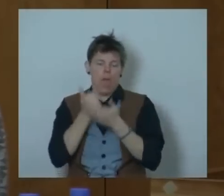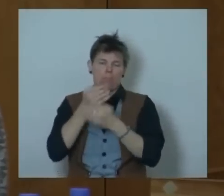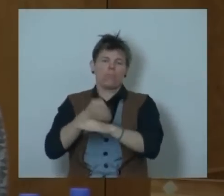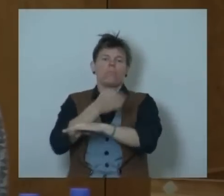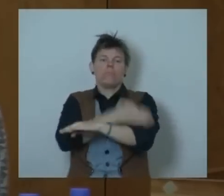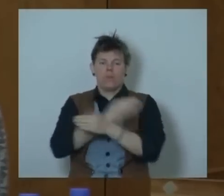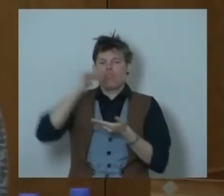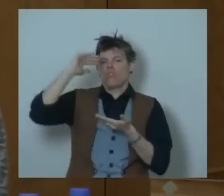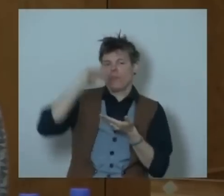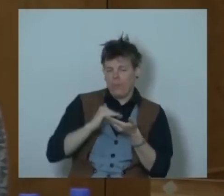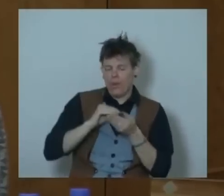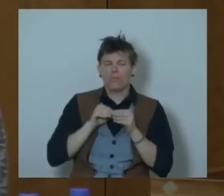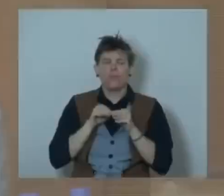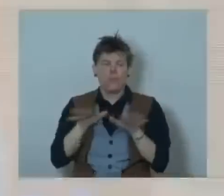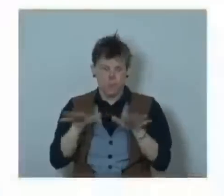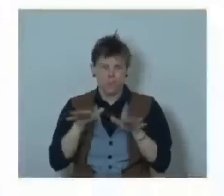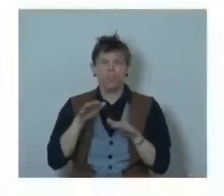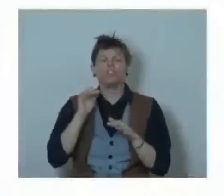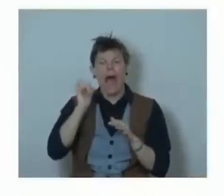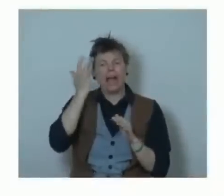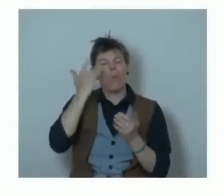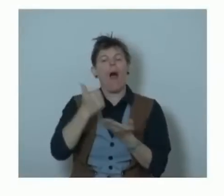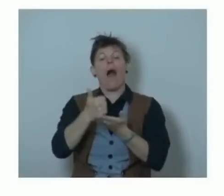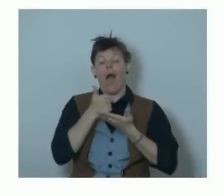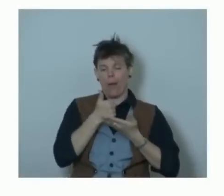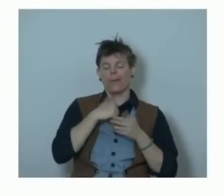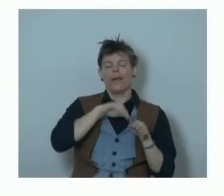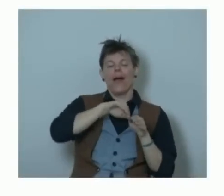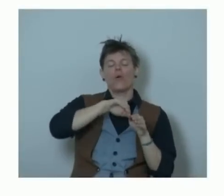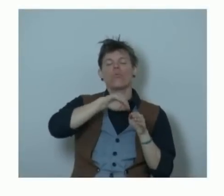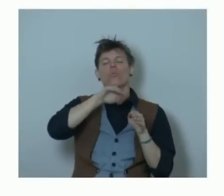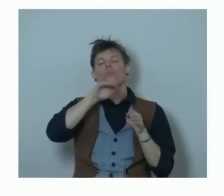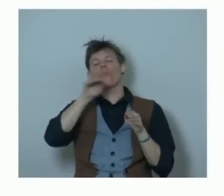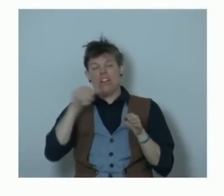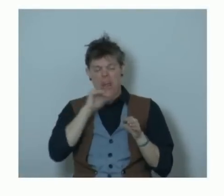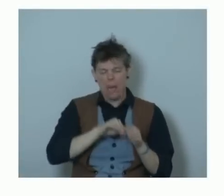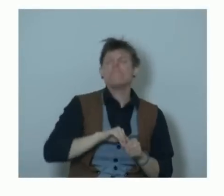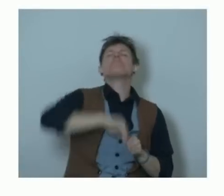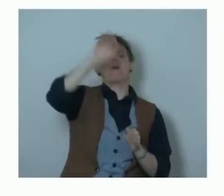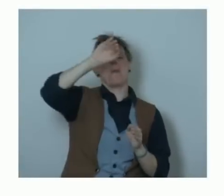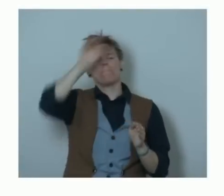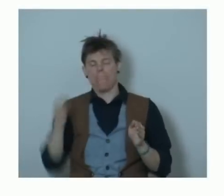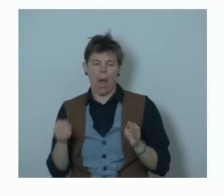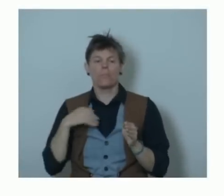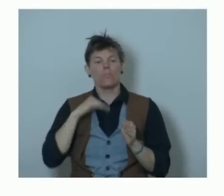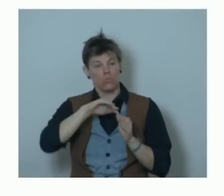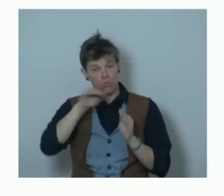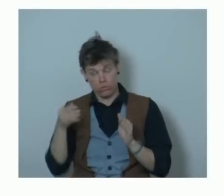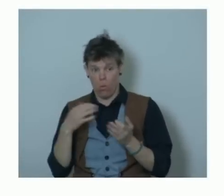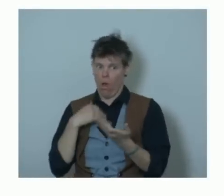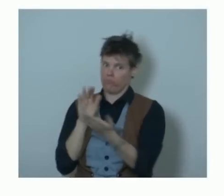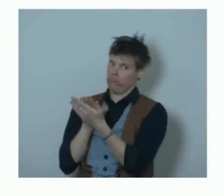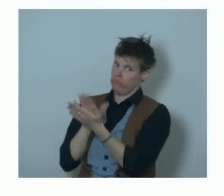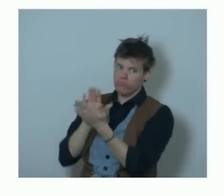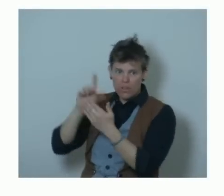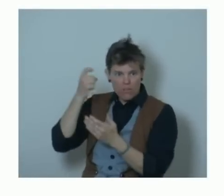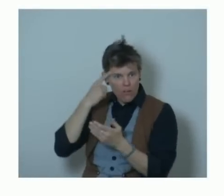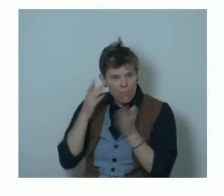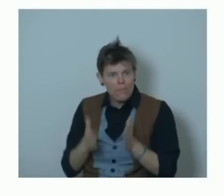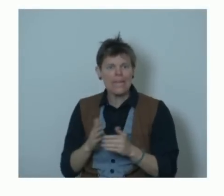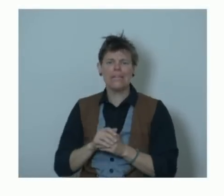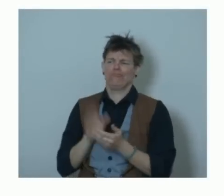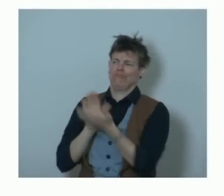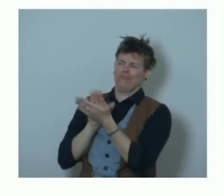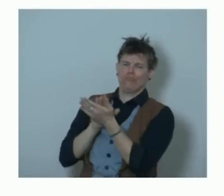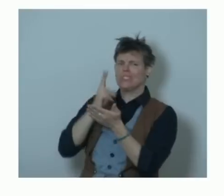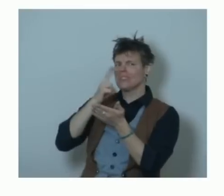has flattened that curve. So 1/3 of the credit to the governor and Secretary Kunkel, and 2/3 of the credit to the people of New Mexico, because